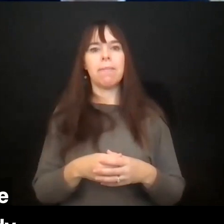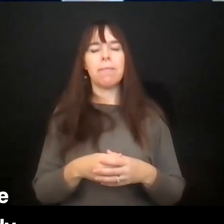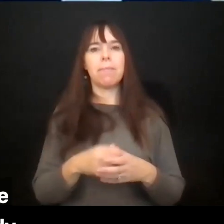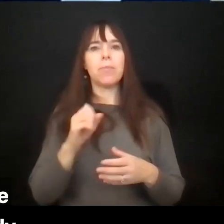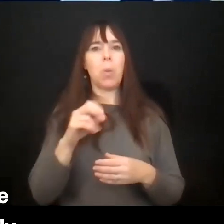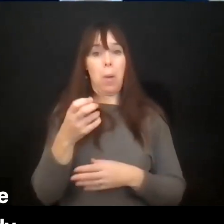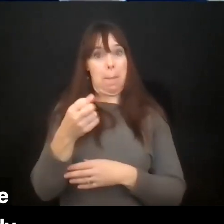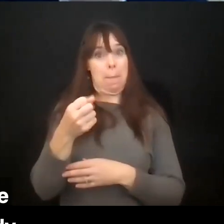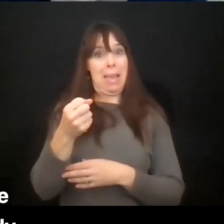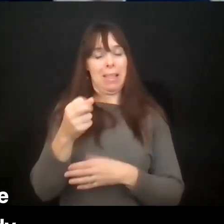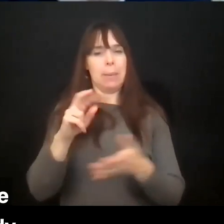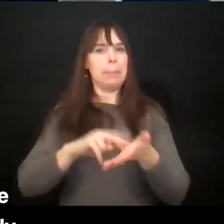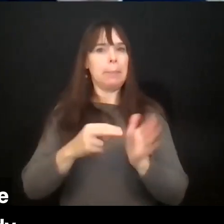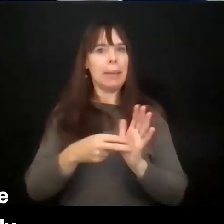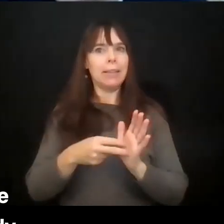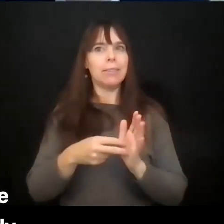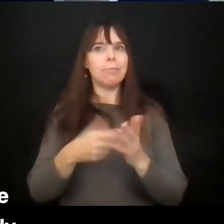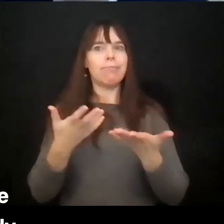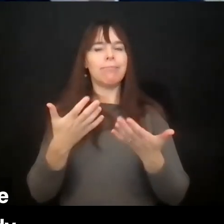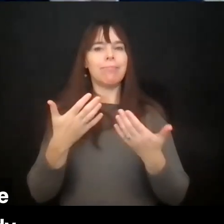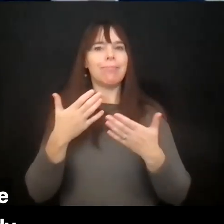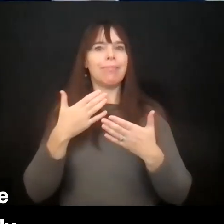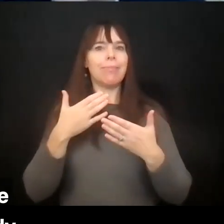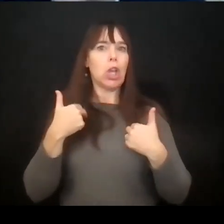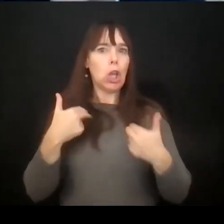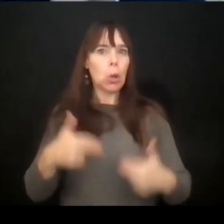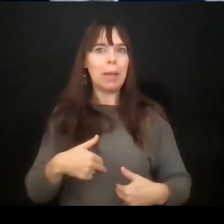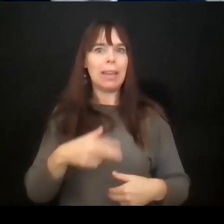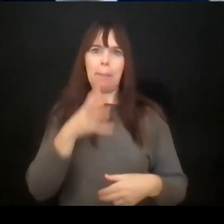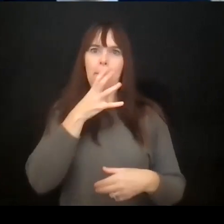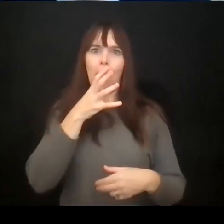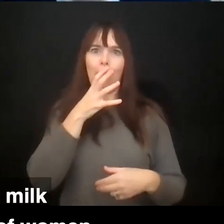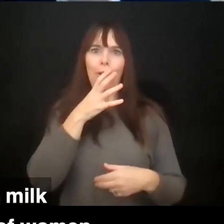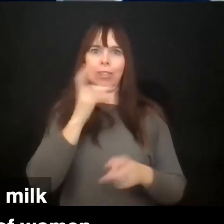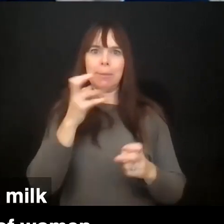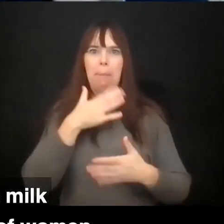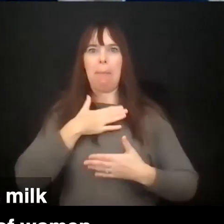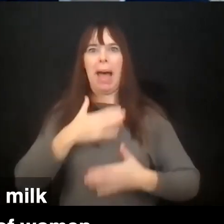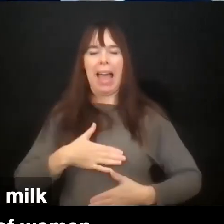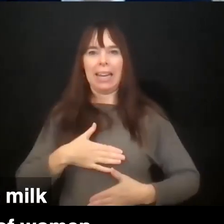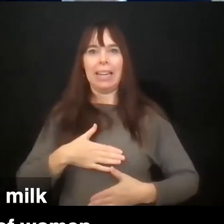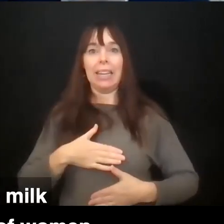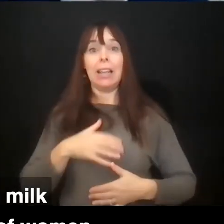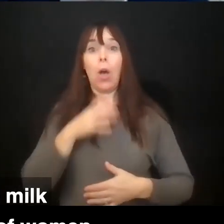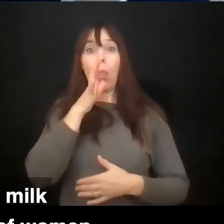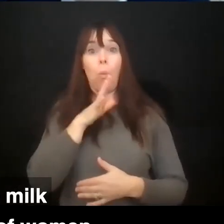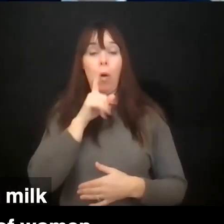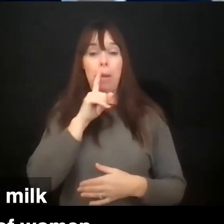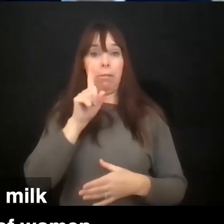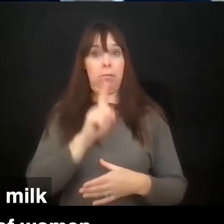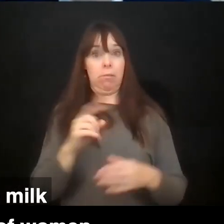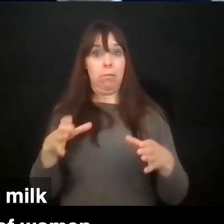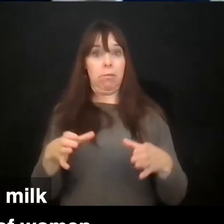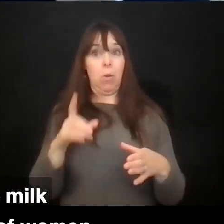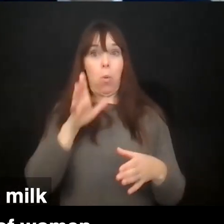milk symbolizes the human maternal body. The woman holding the